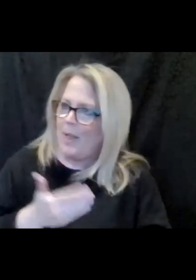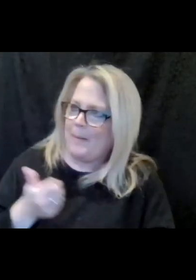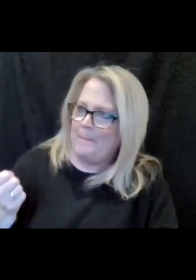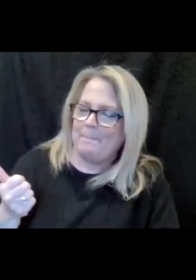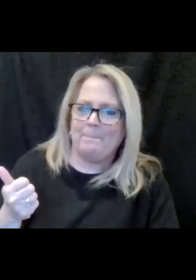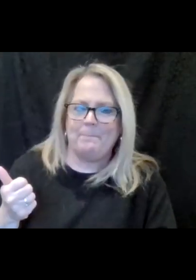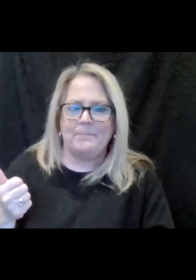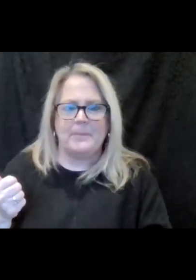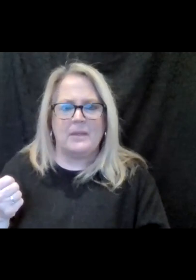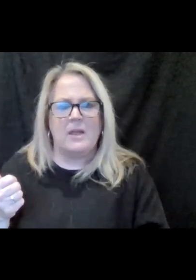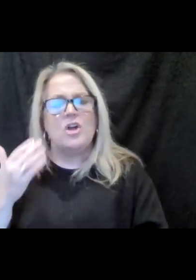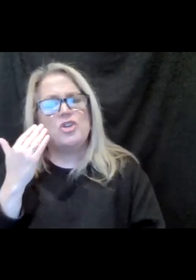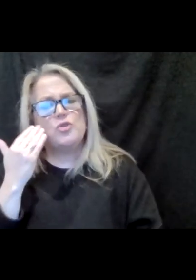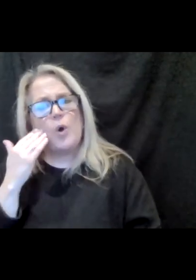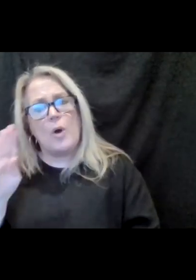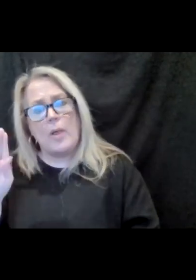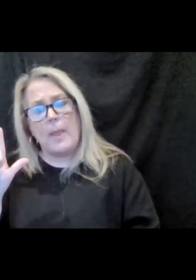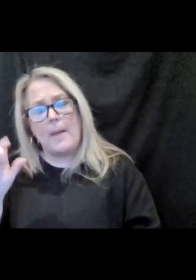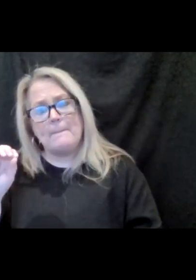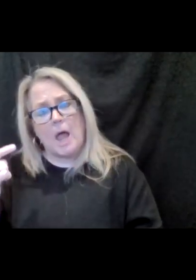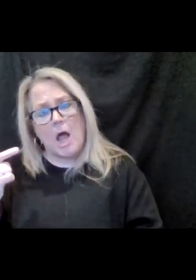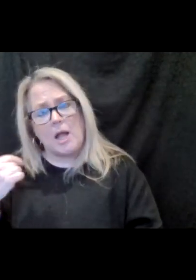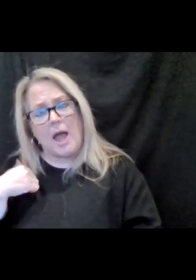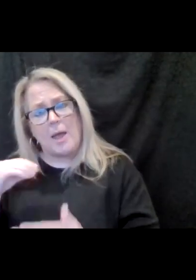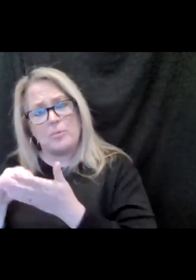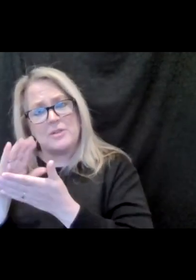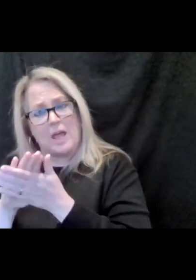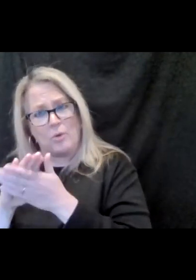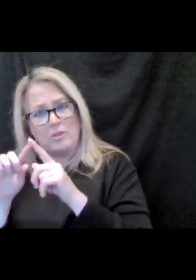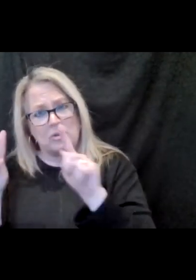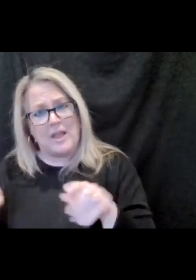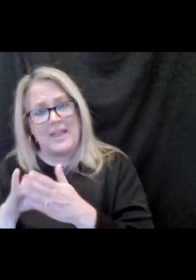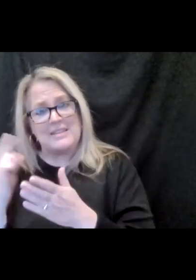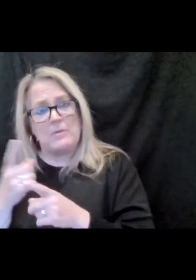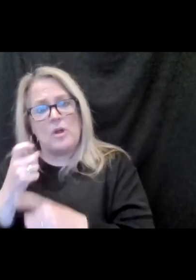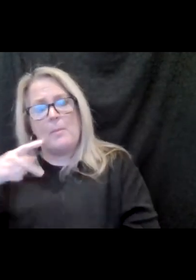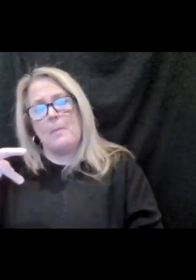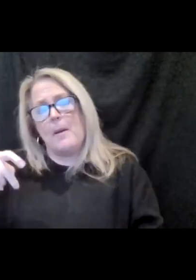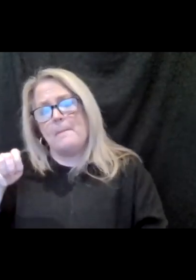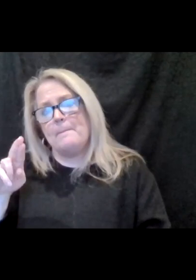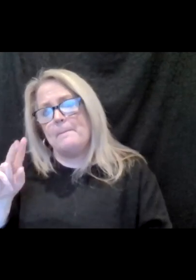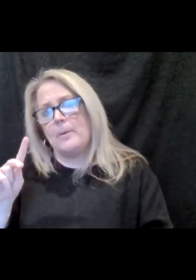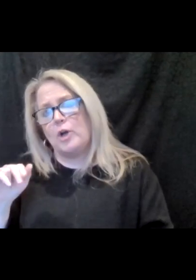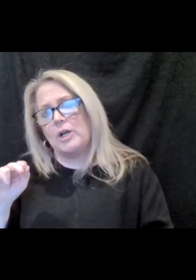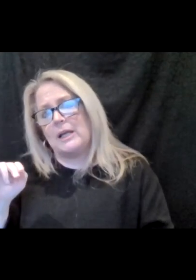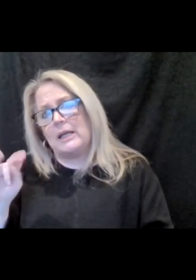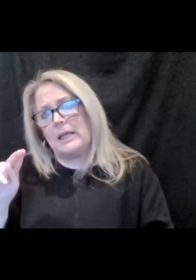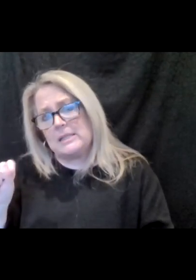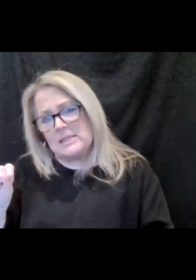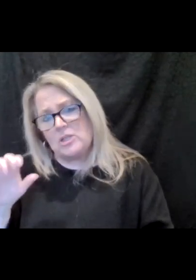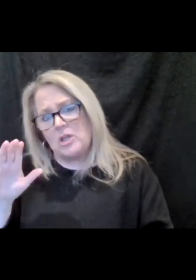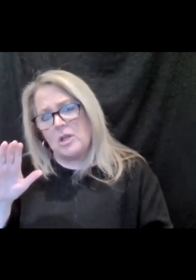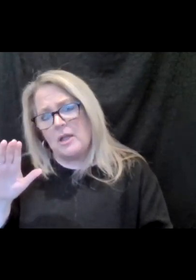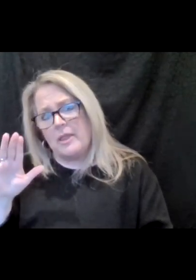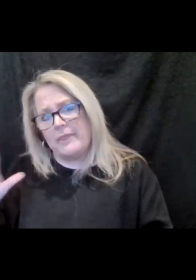And read, you know, the blog I put on the screen, that is someone from Perkins. Her name is Nye. Their name